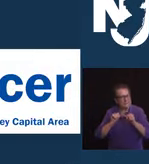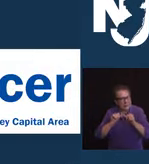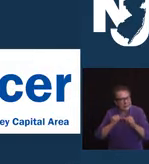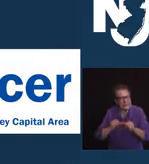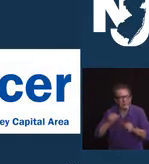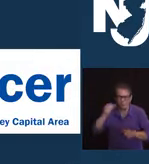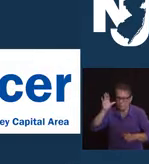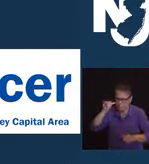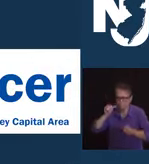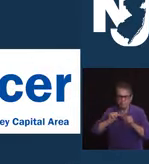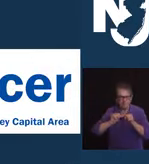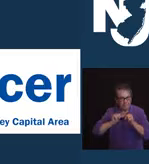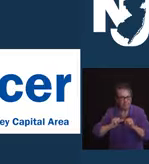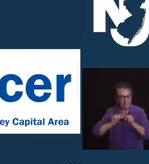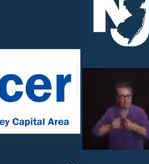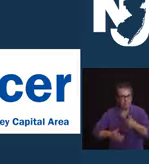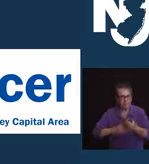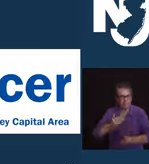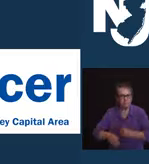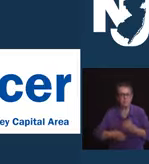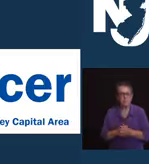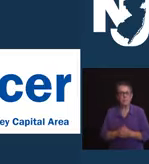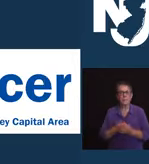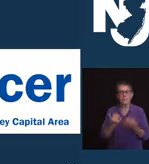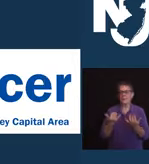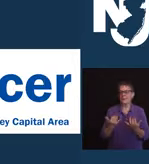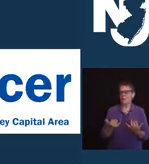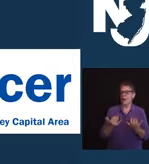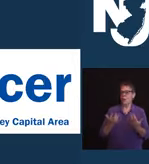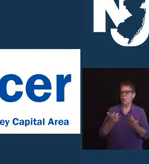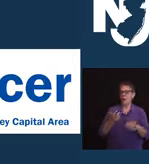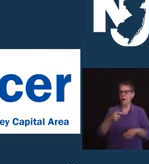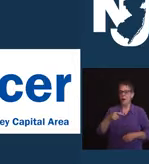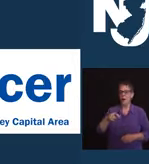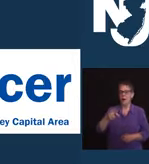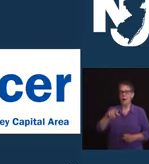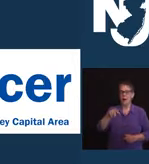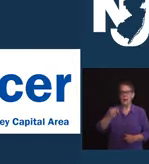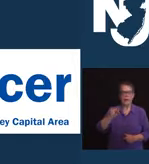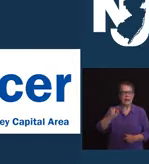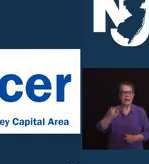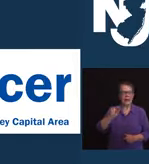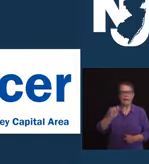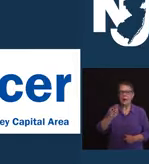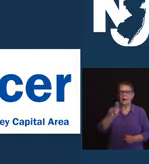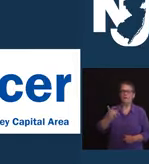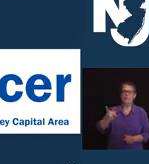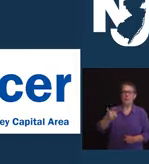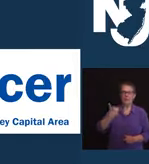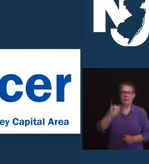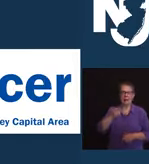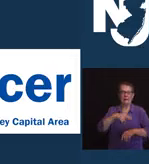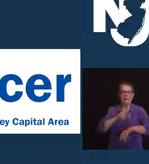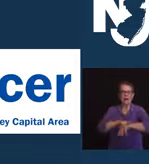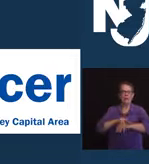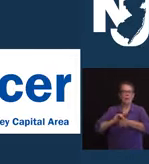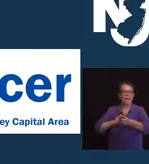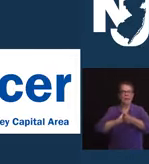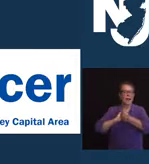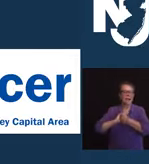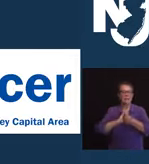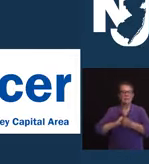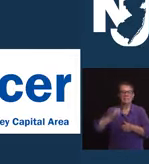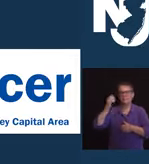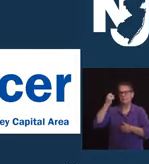Mercer, the Hamilton-based affiliate of the National Alliance on Mental Illness, the nation's largest grassroots mental health